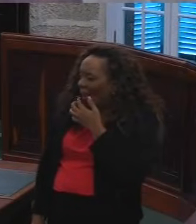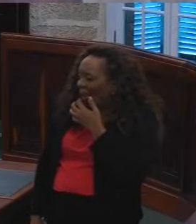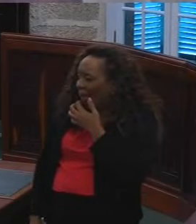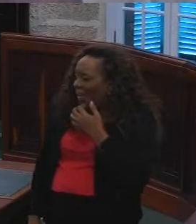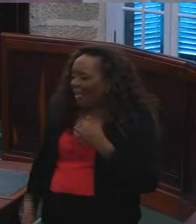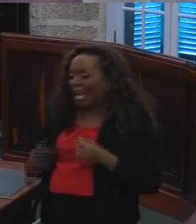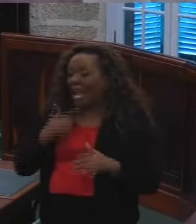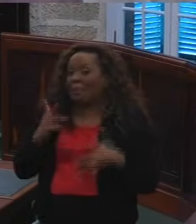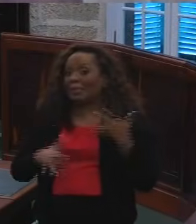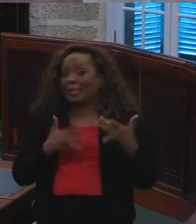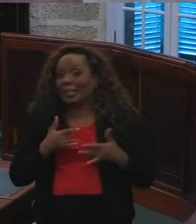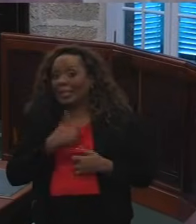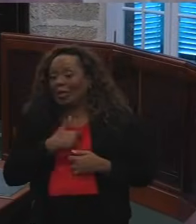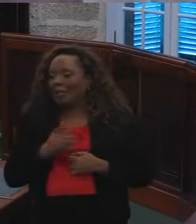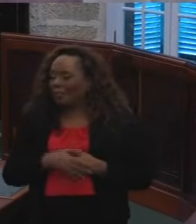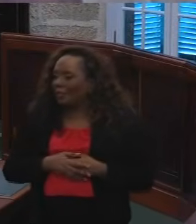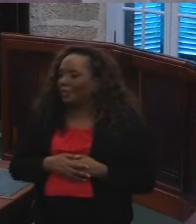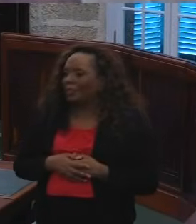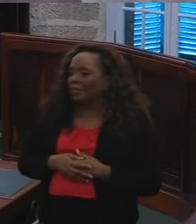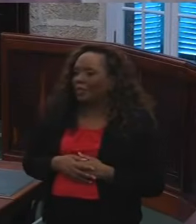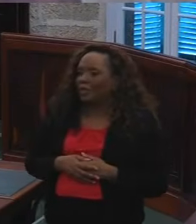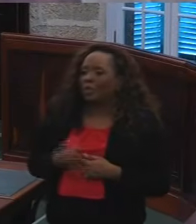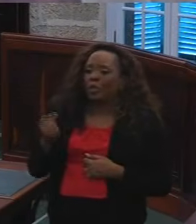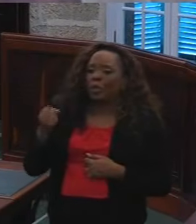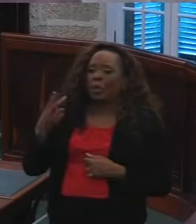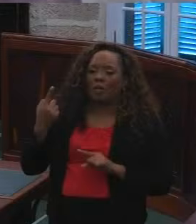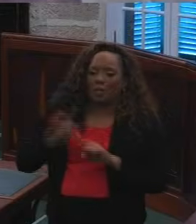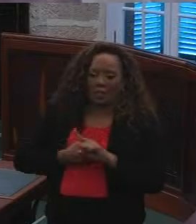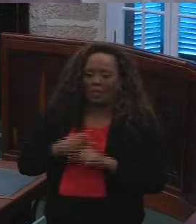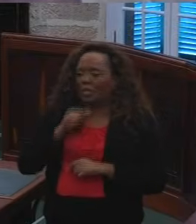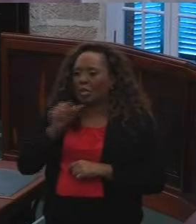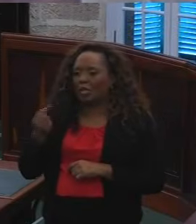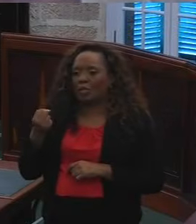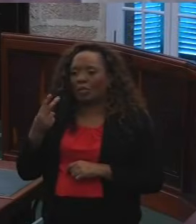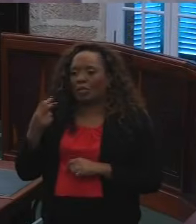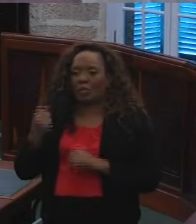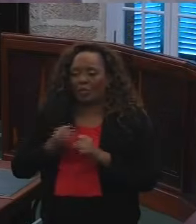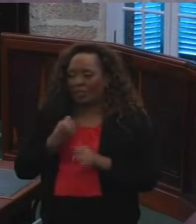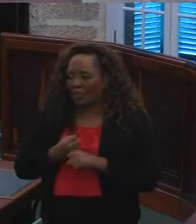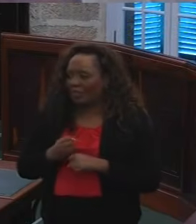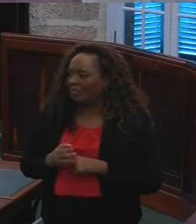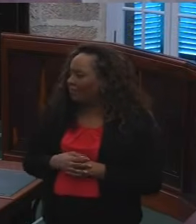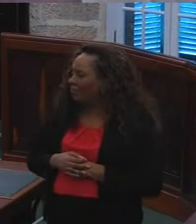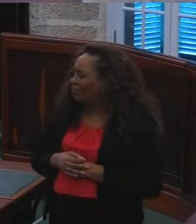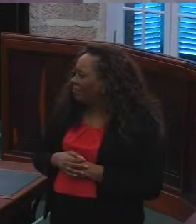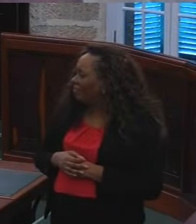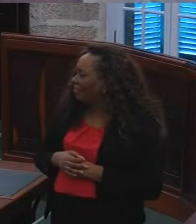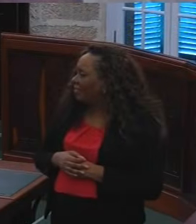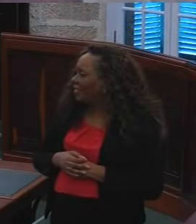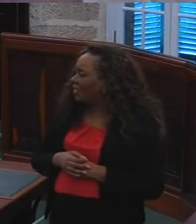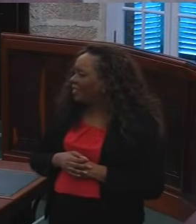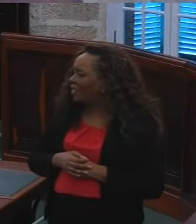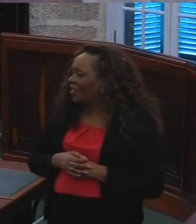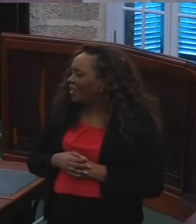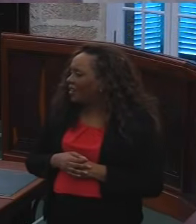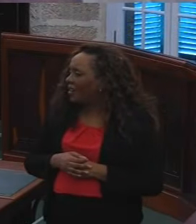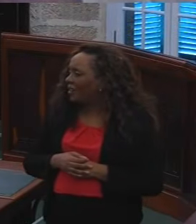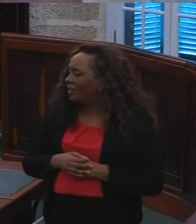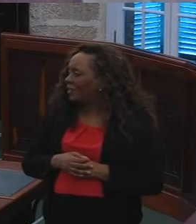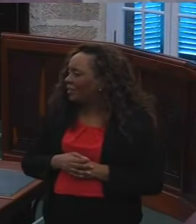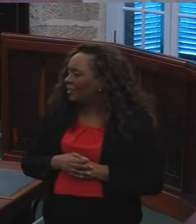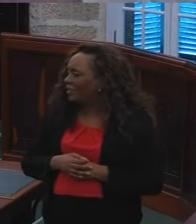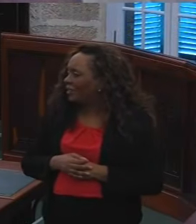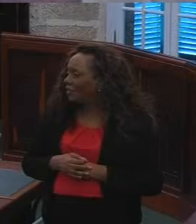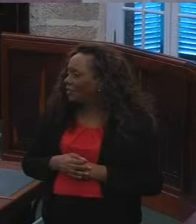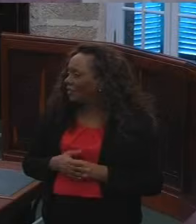on the outside, but I suspect in terms of jail time, the Member of Parliament for the city of Bridgetown is laughing. He would tell me it is 9 months